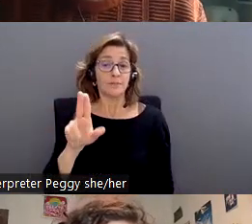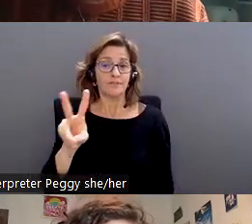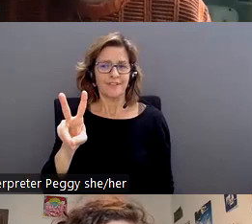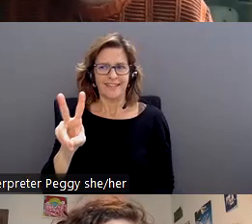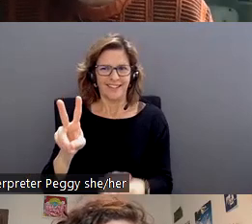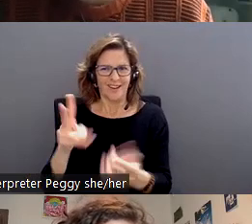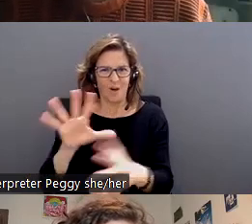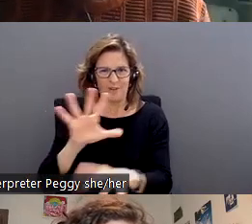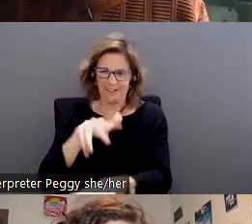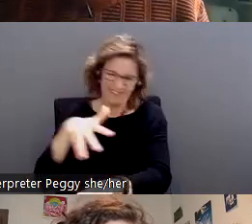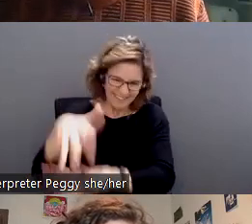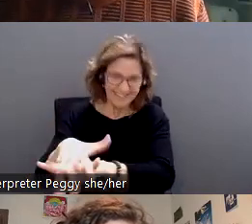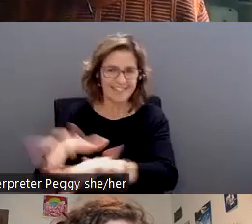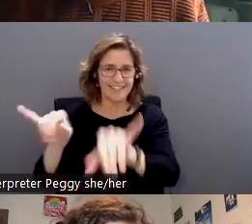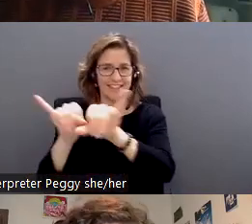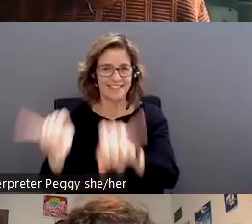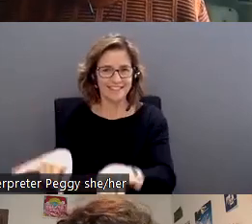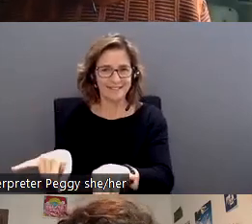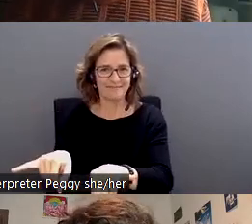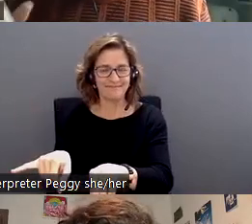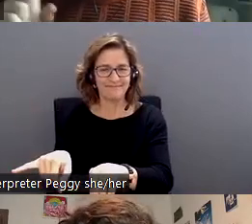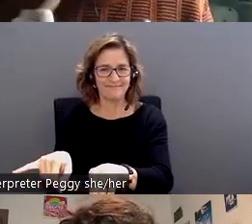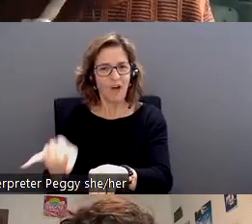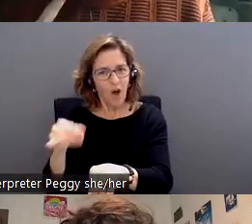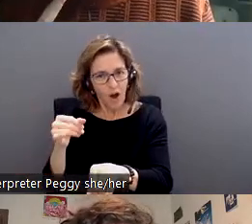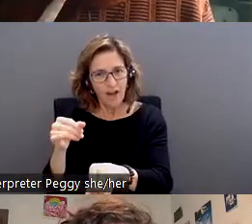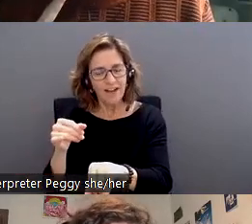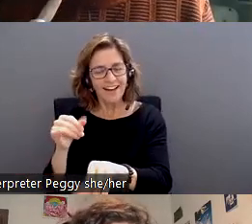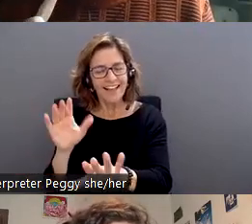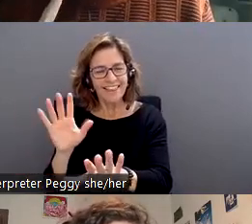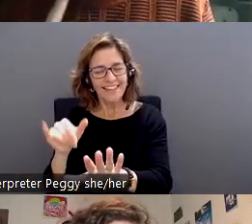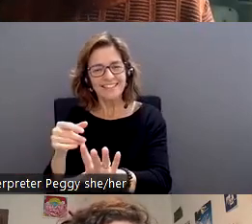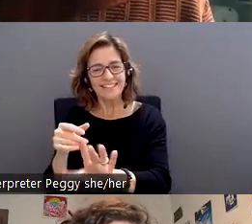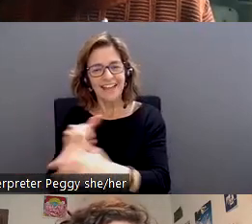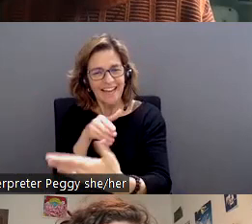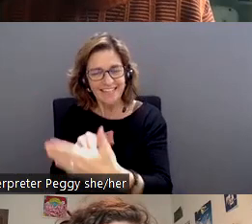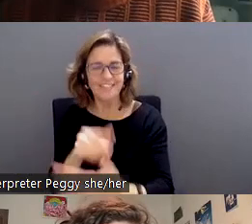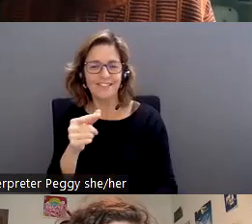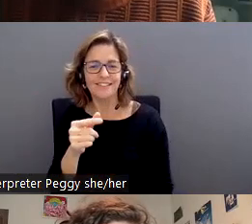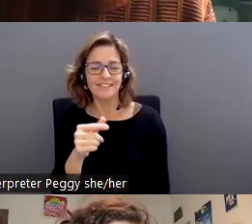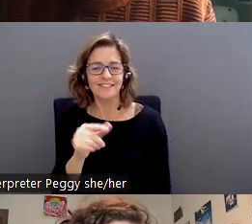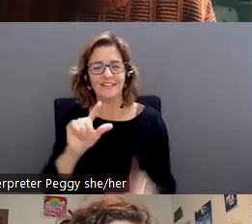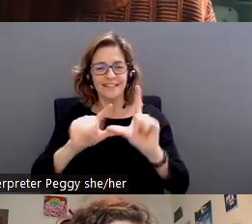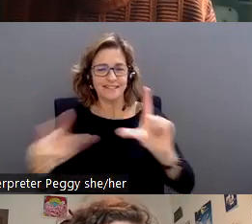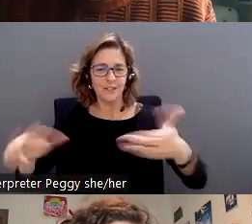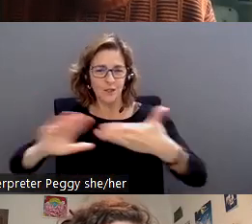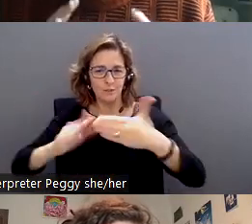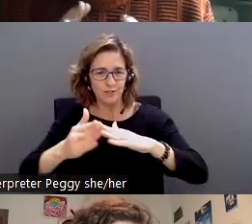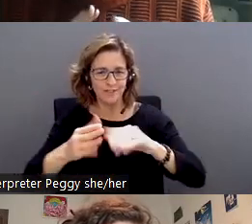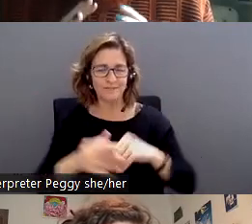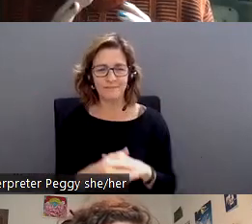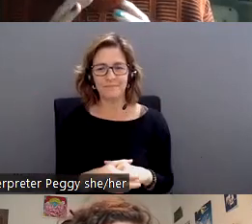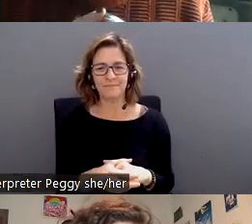into the system in the very ways in which first There's very good information